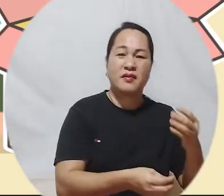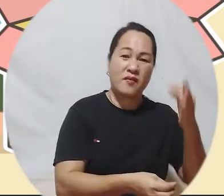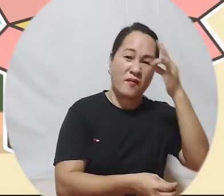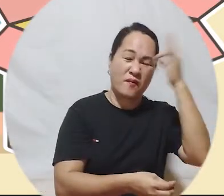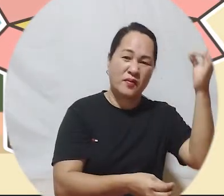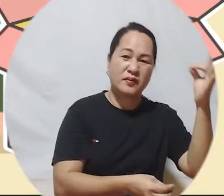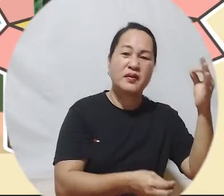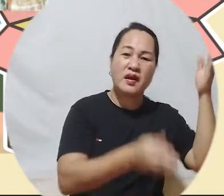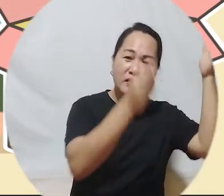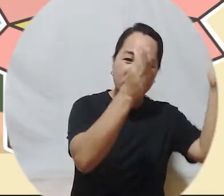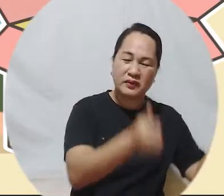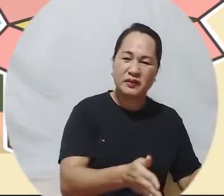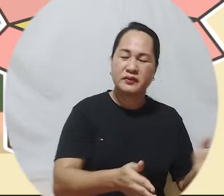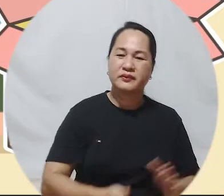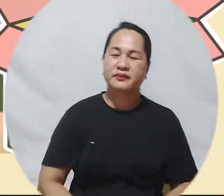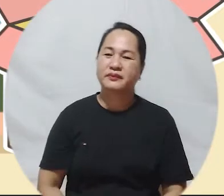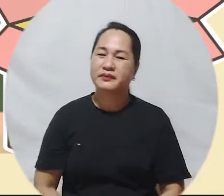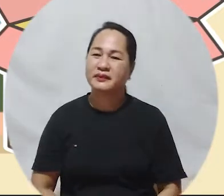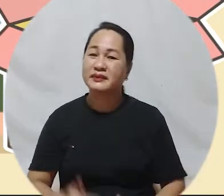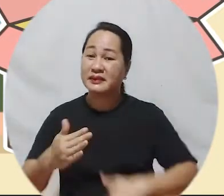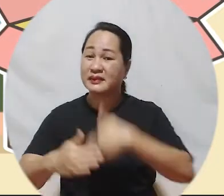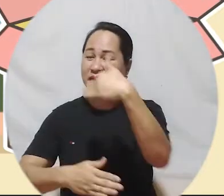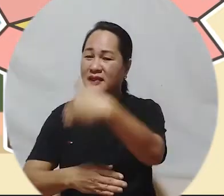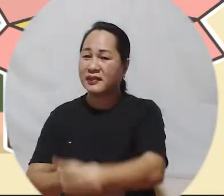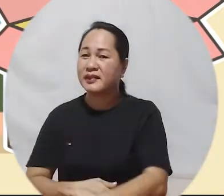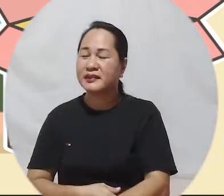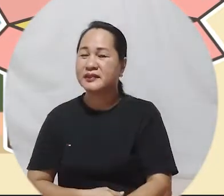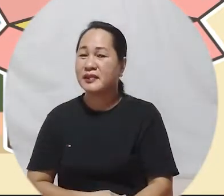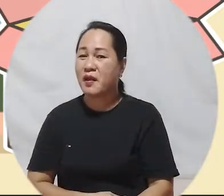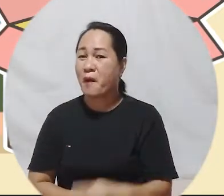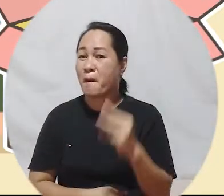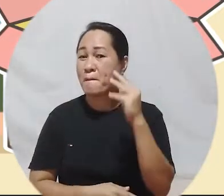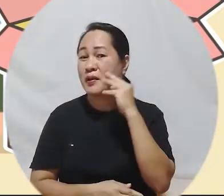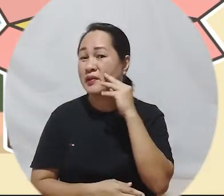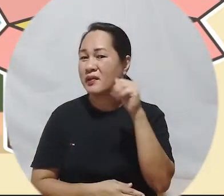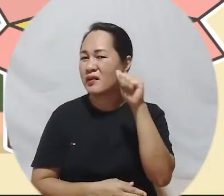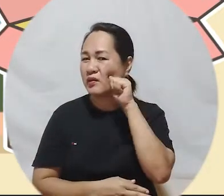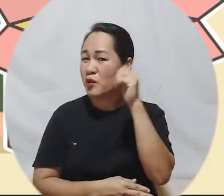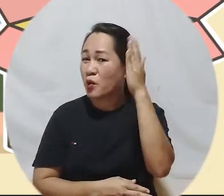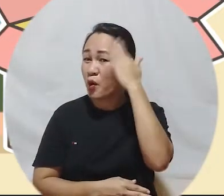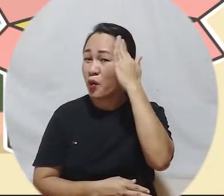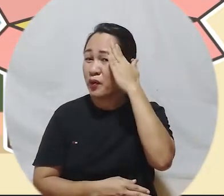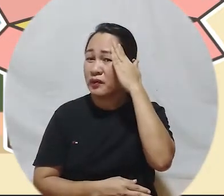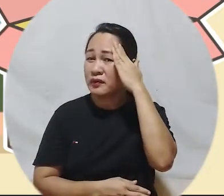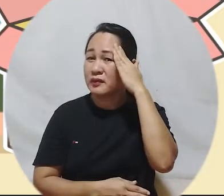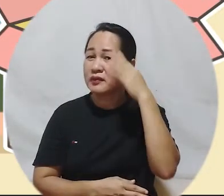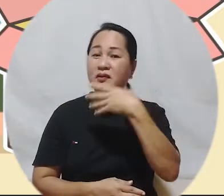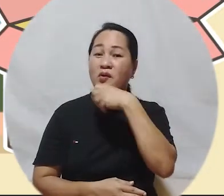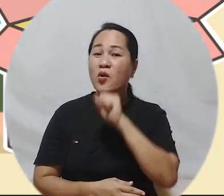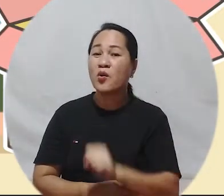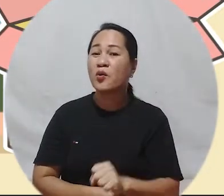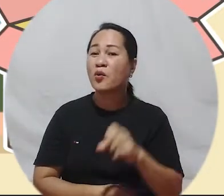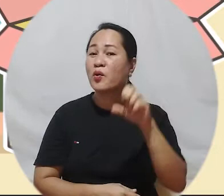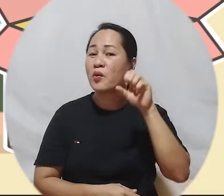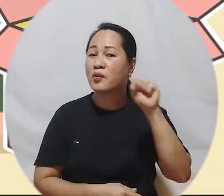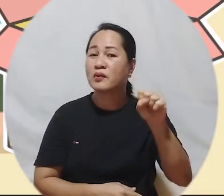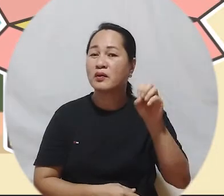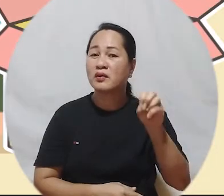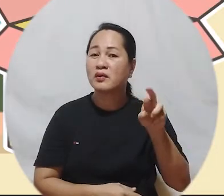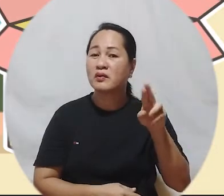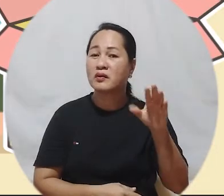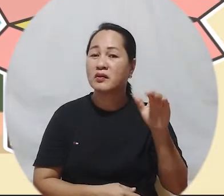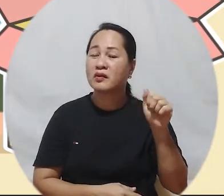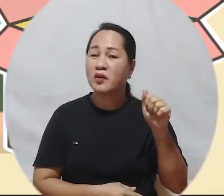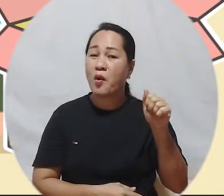our next character is Melchora Aquino, known as Tandang Sora. She is considered